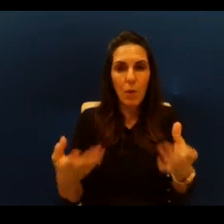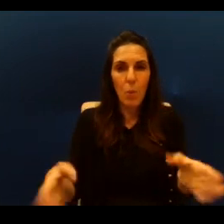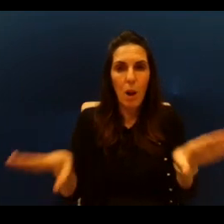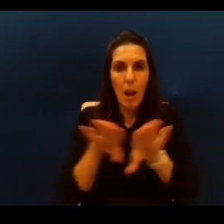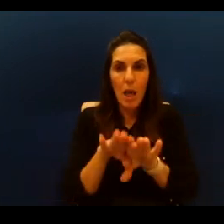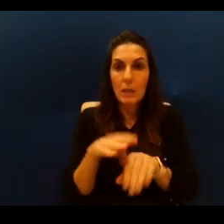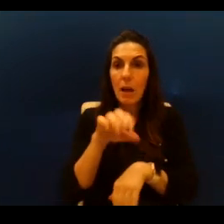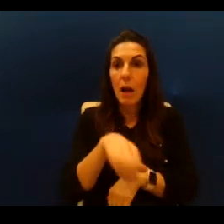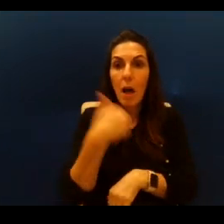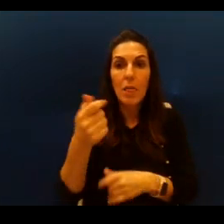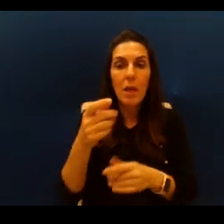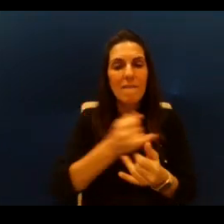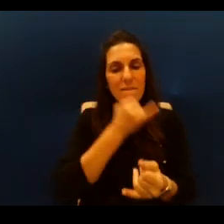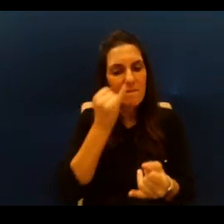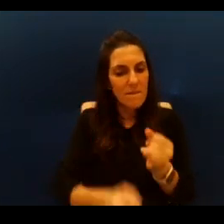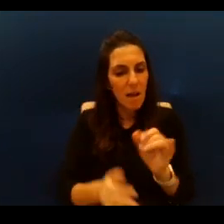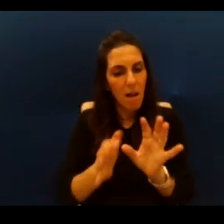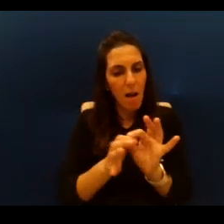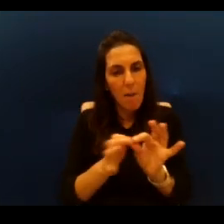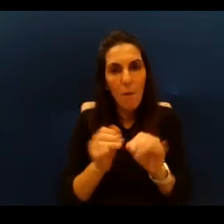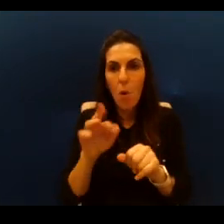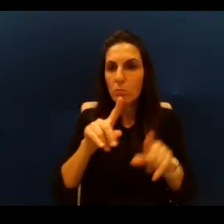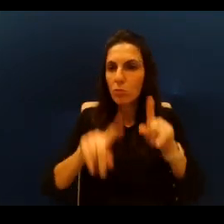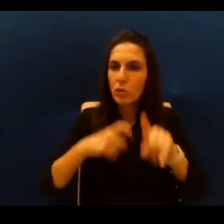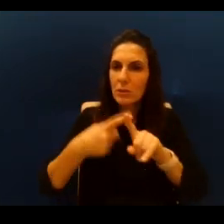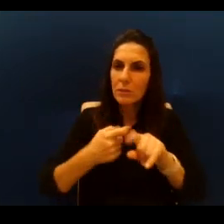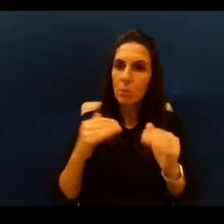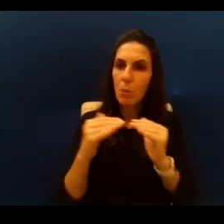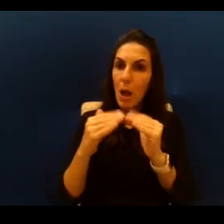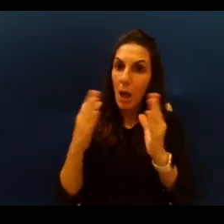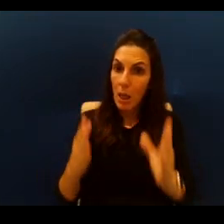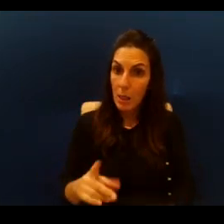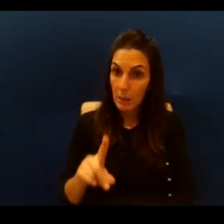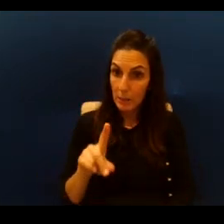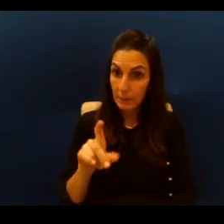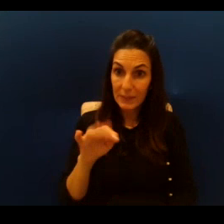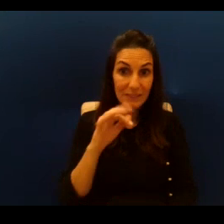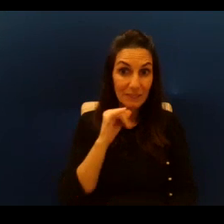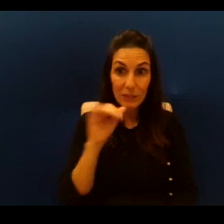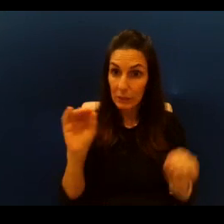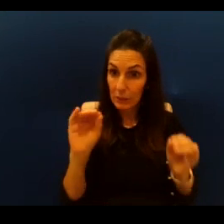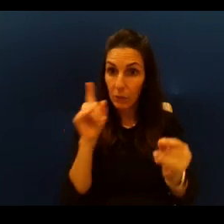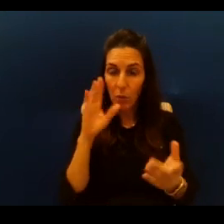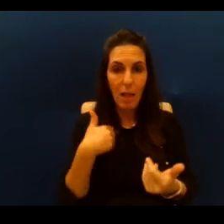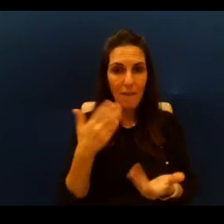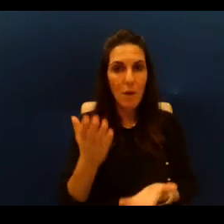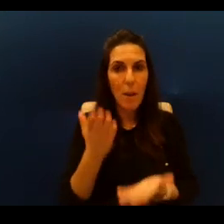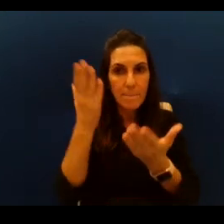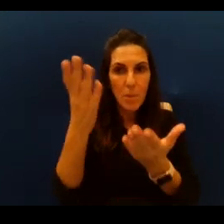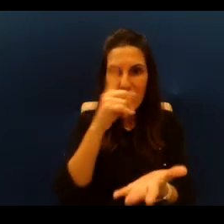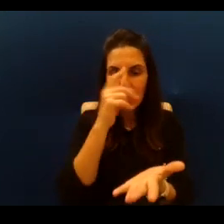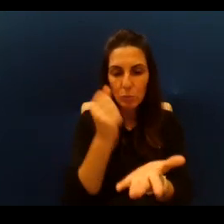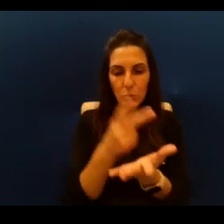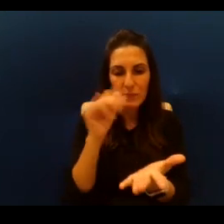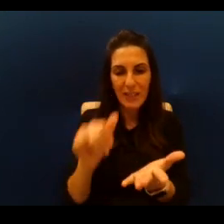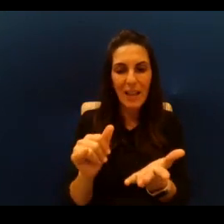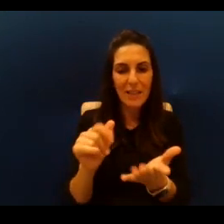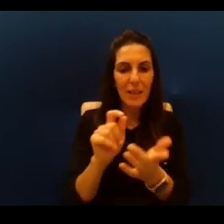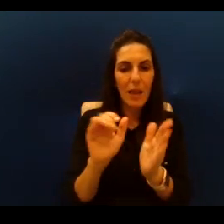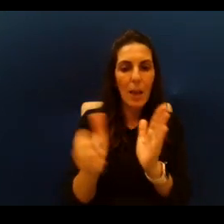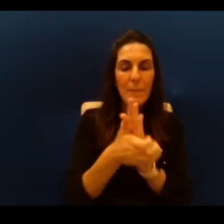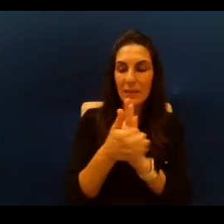Are there any final comments or questions from my colleagues? Otherwise, I'll entertain a motion. Motion to approve the amendment.